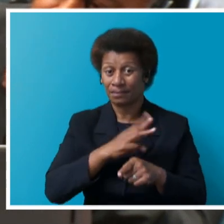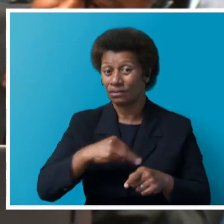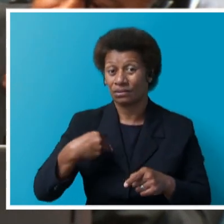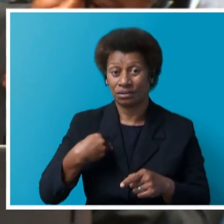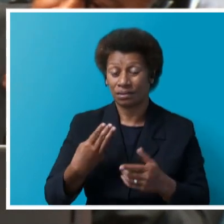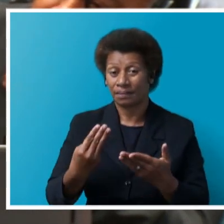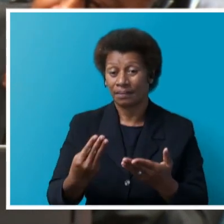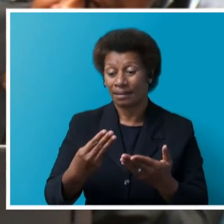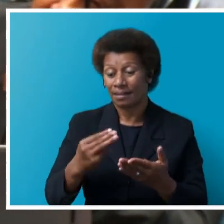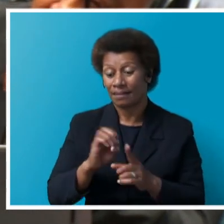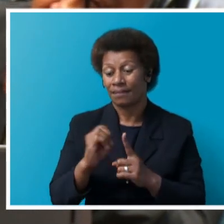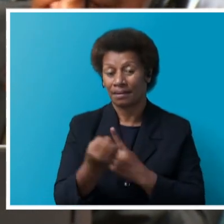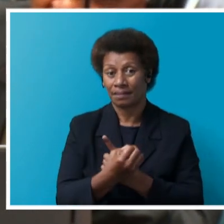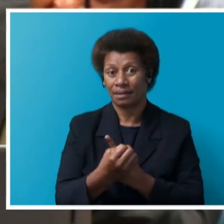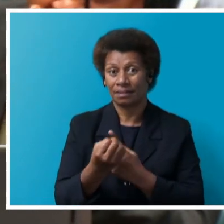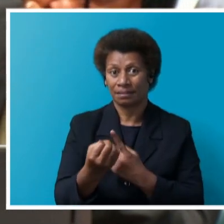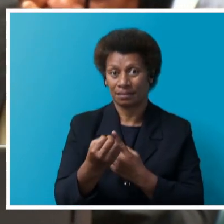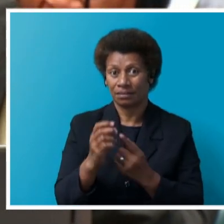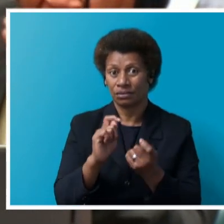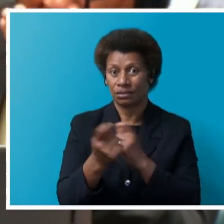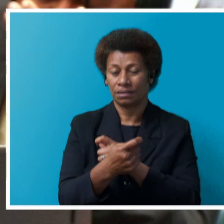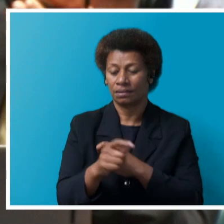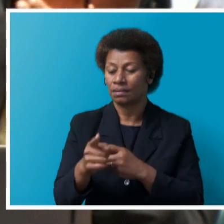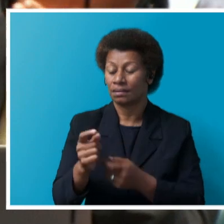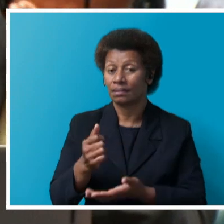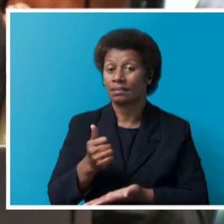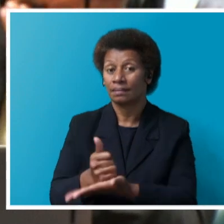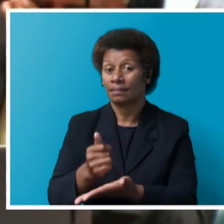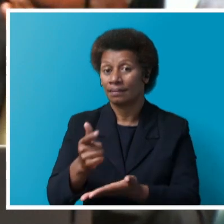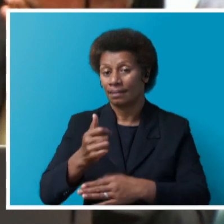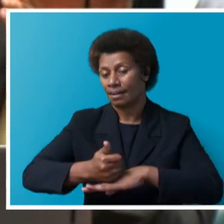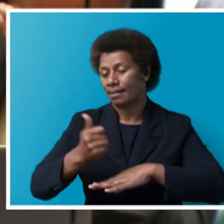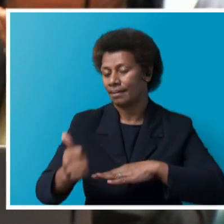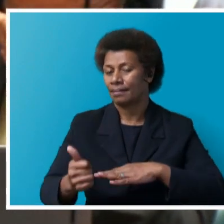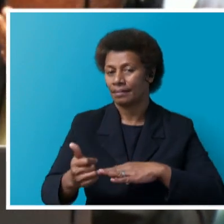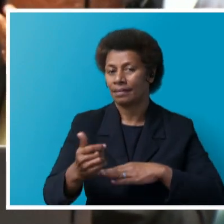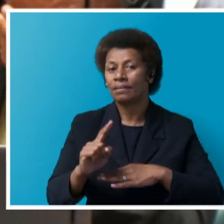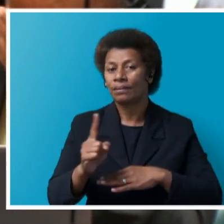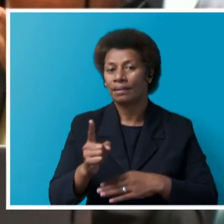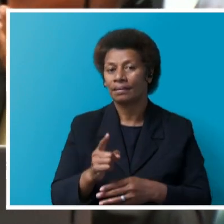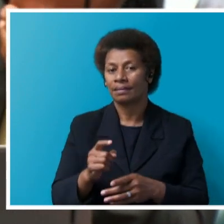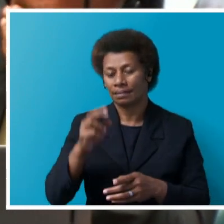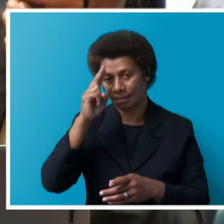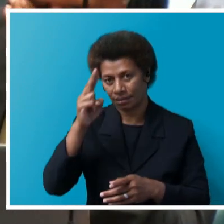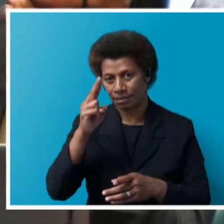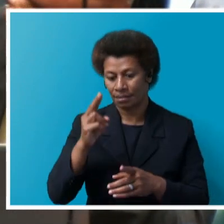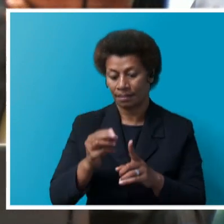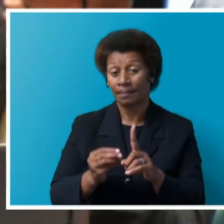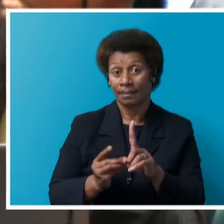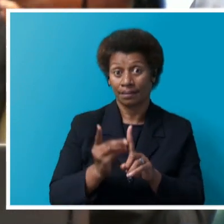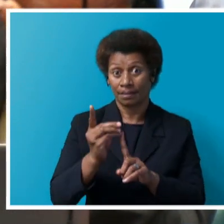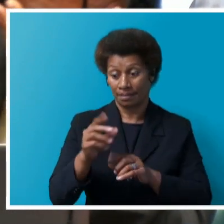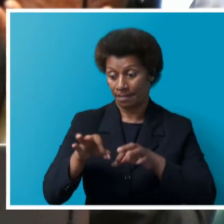Climate Change has a mandate to support the broader efforts of government to deliver and protect the delivery of our National Development Plan. Our work